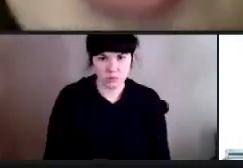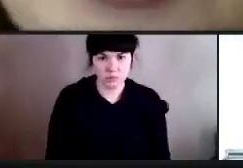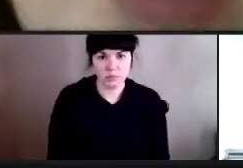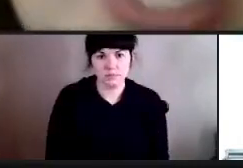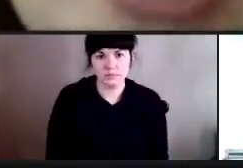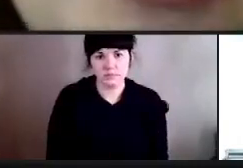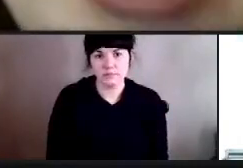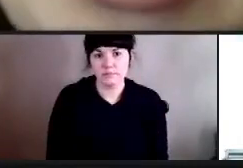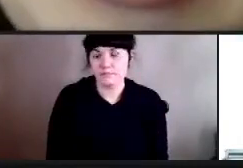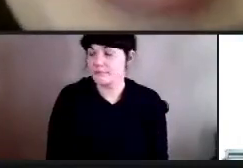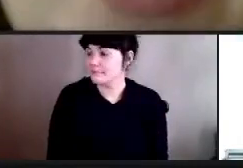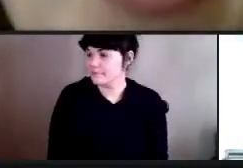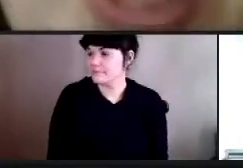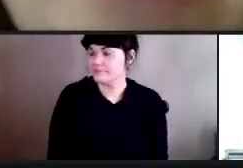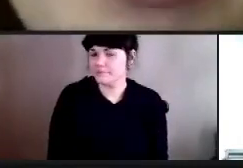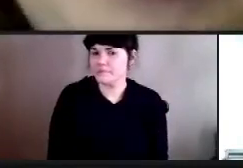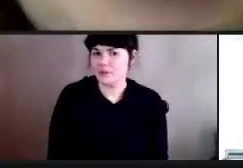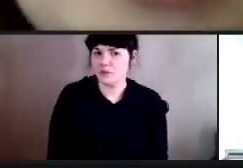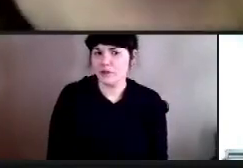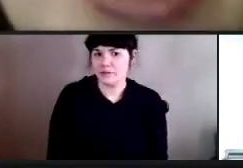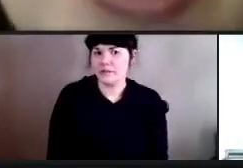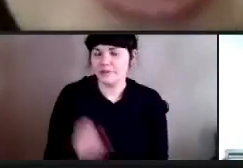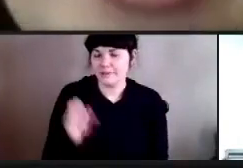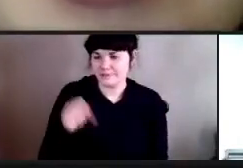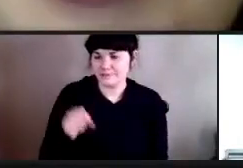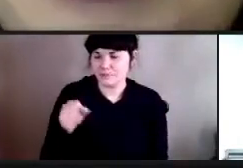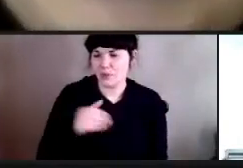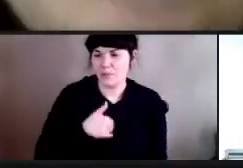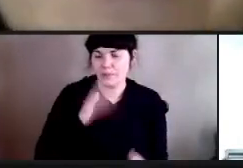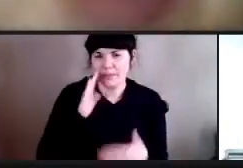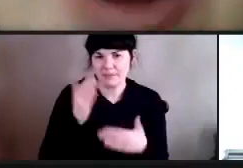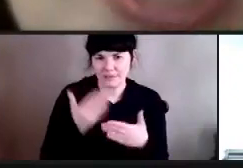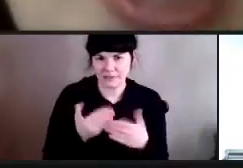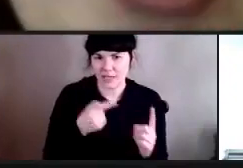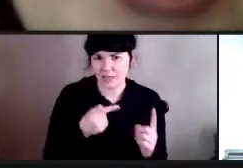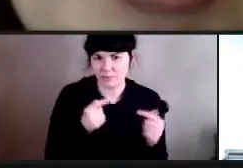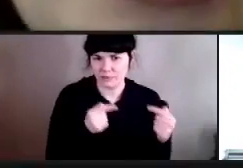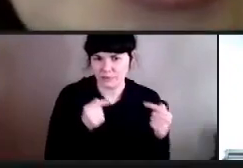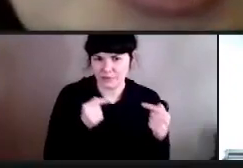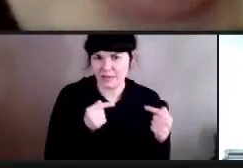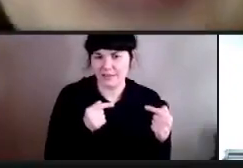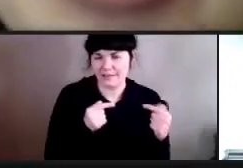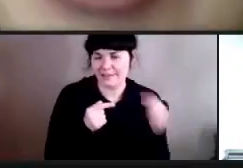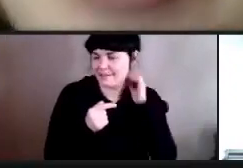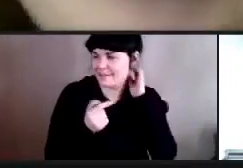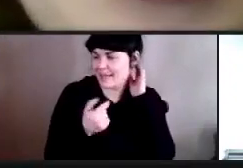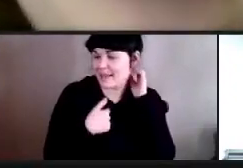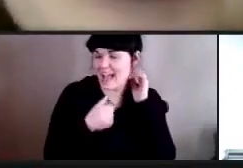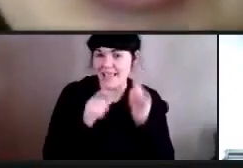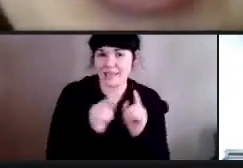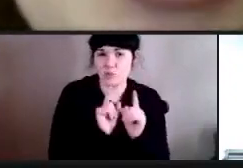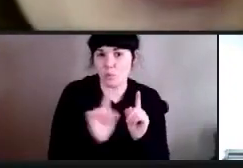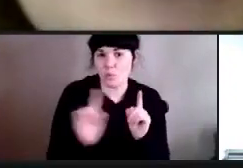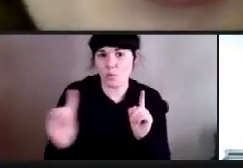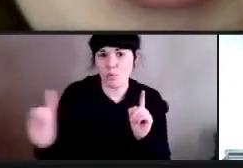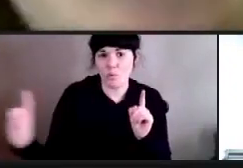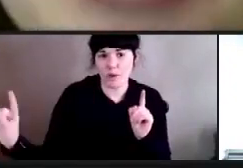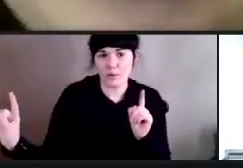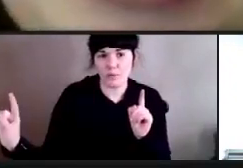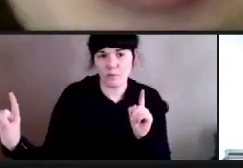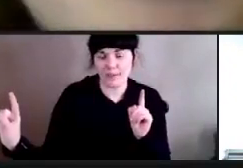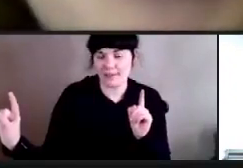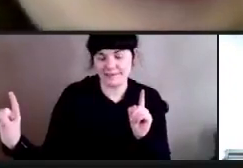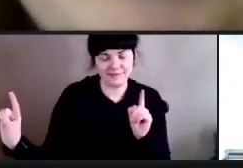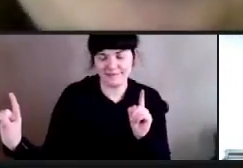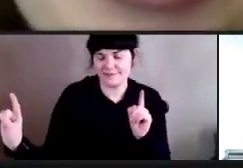I did, and I walked away so that I didn't help them, because as a parent, it is very hard. I just had this conversation this